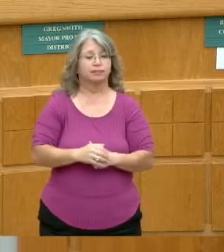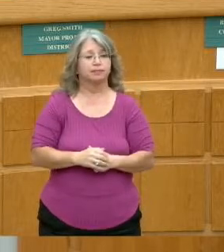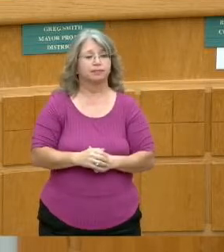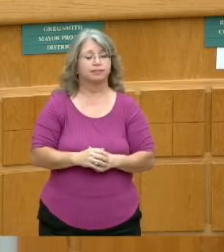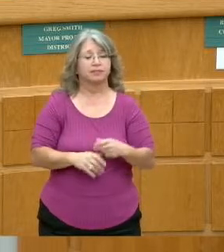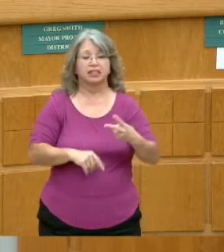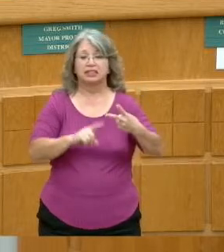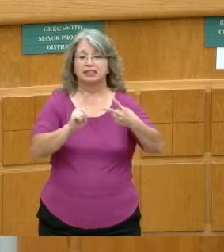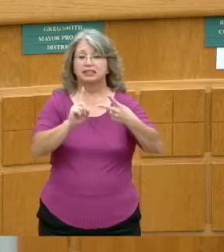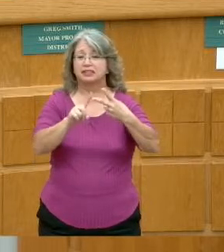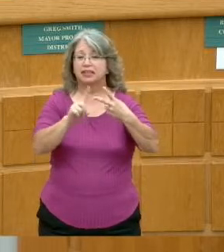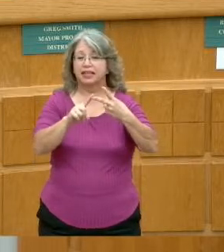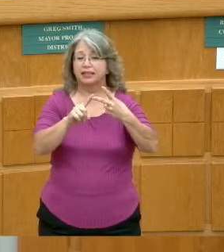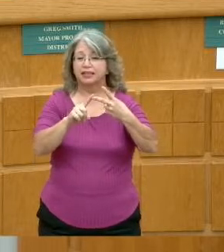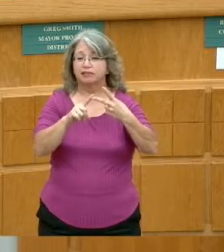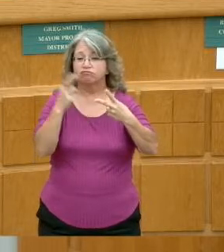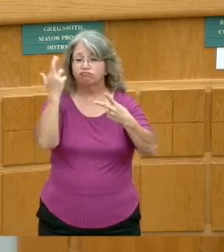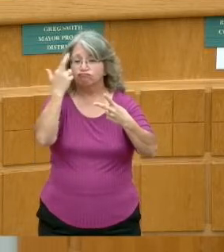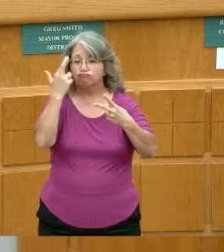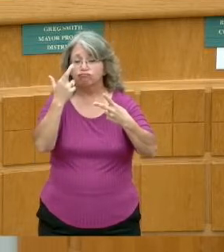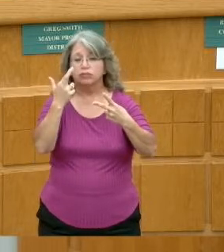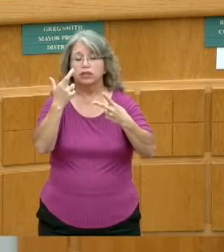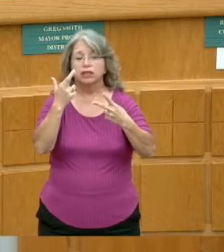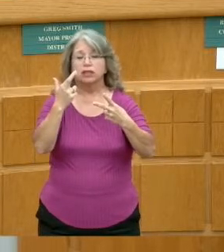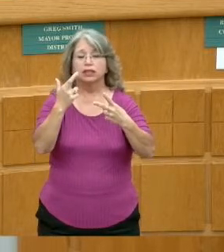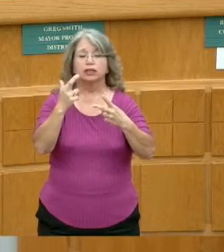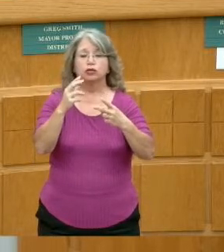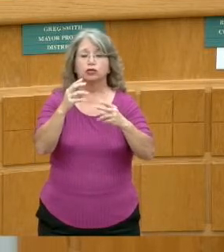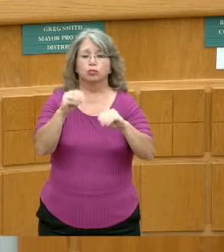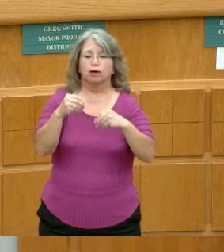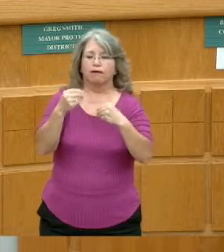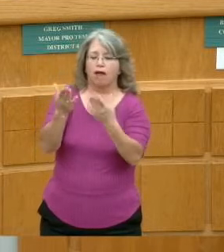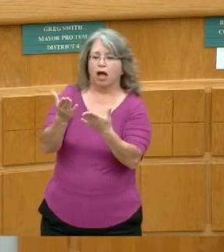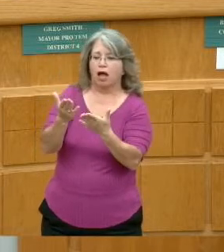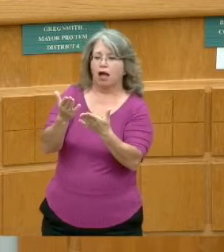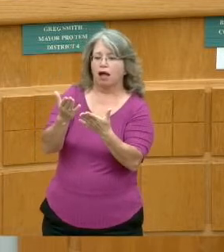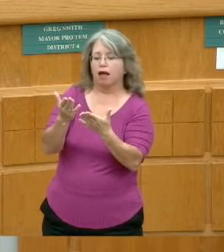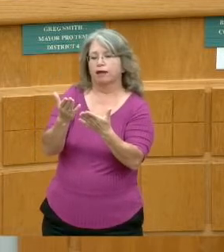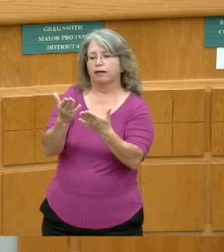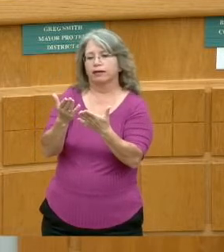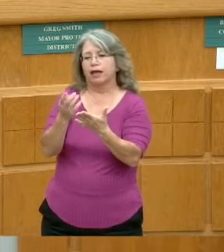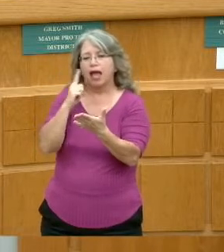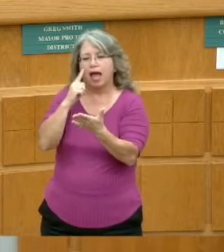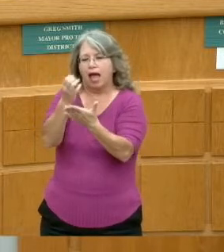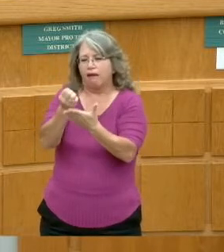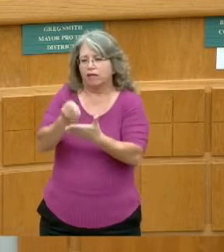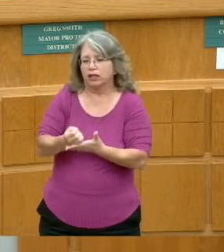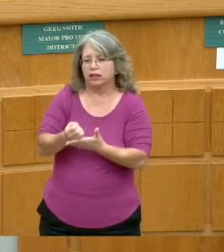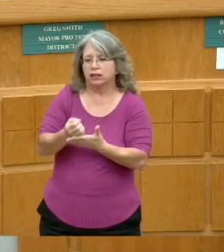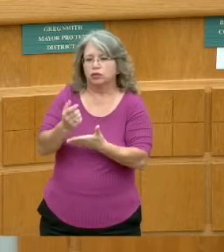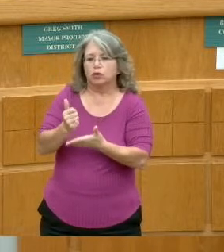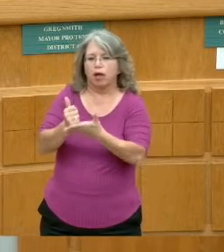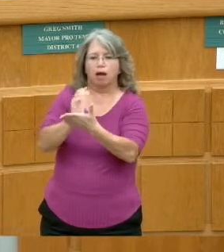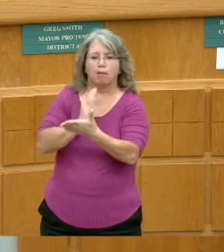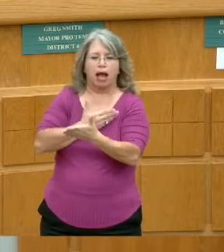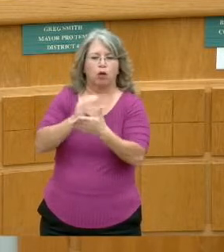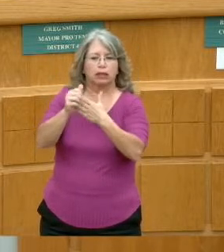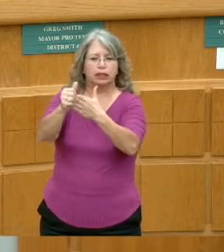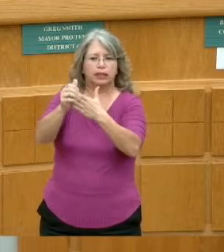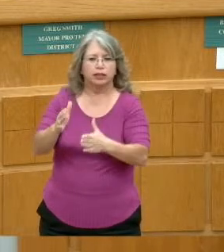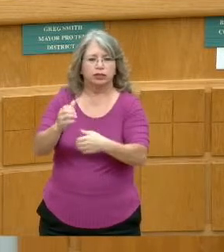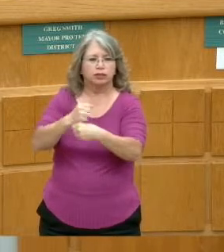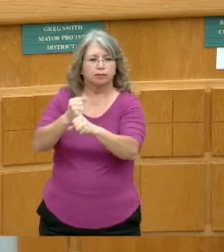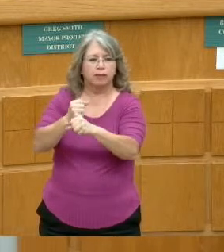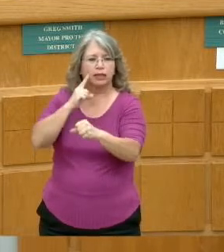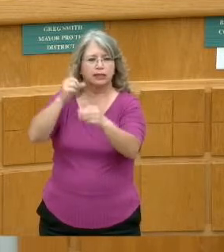the purpose of this is to enable evidence-based decision-making by our leaders in the Coastal Bend area, and potentially wider,